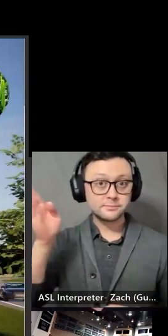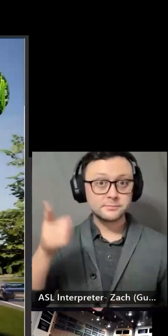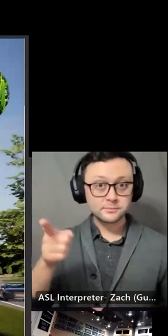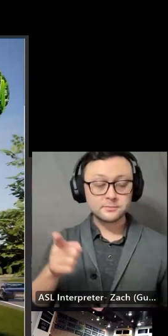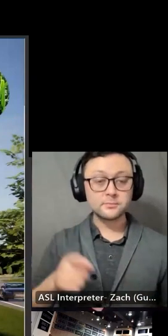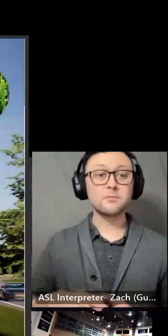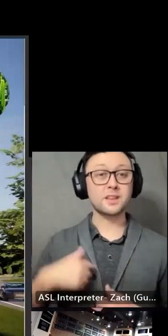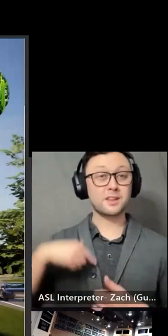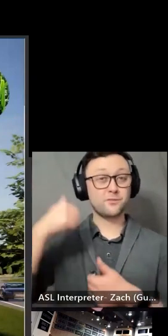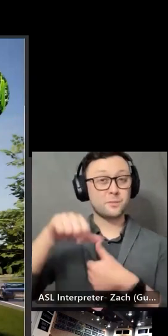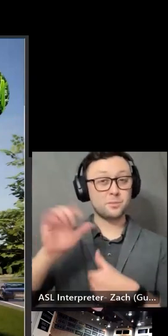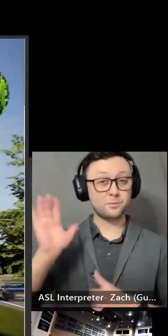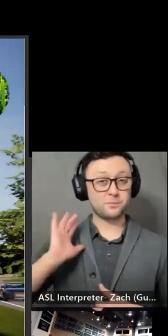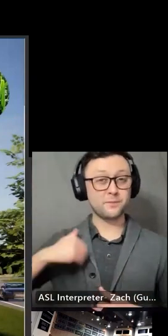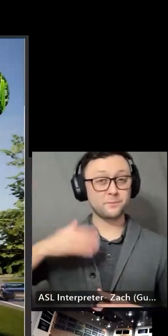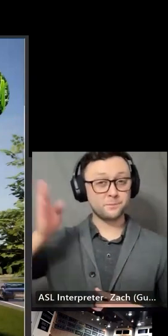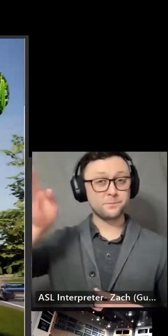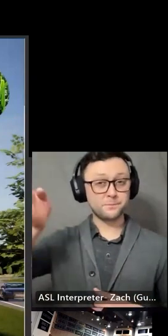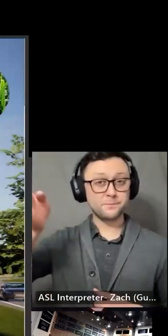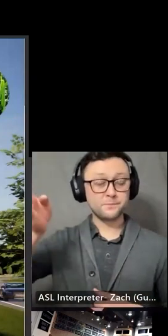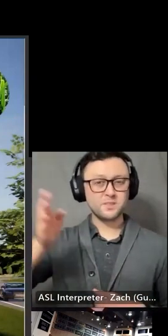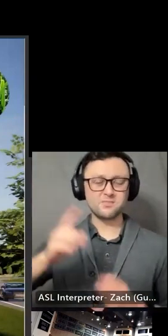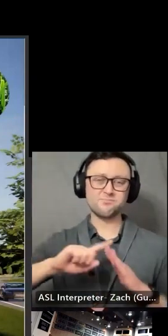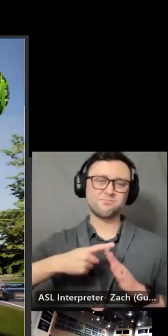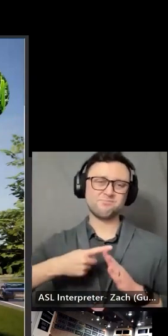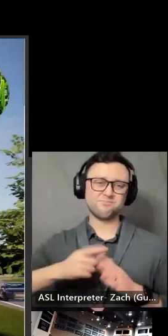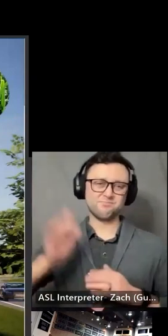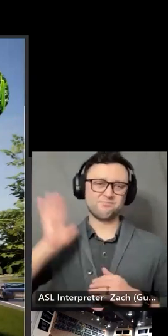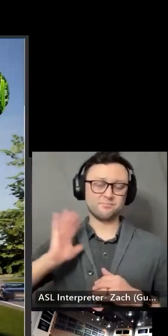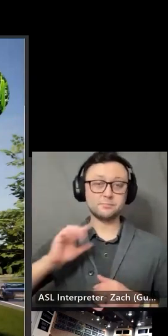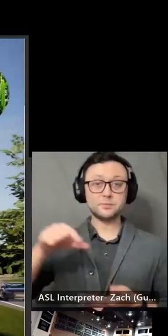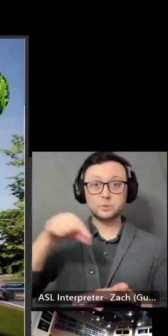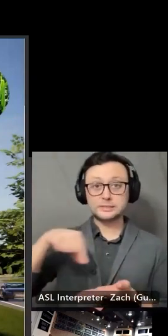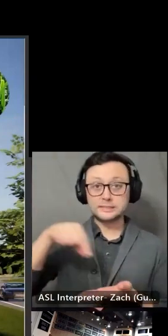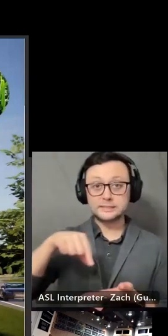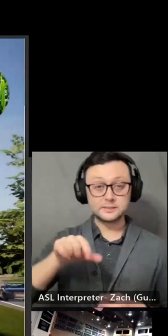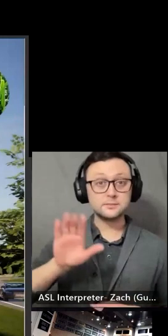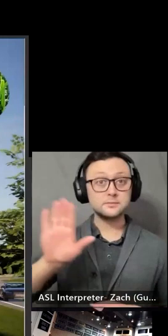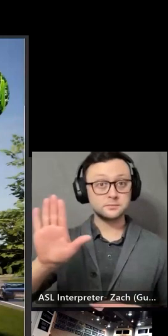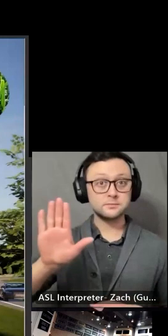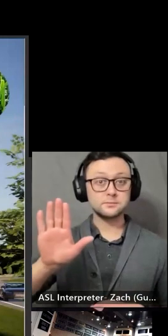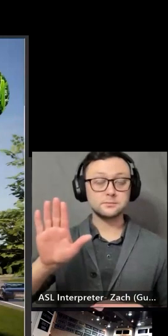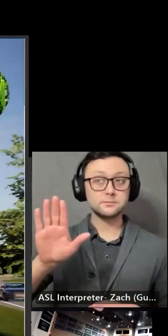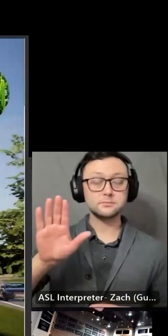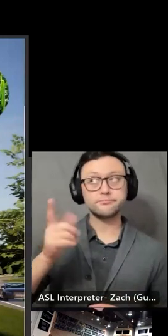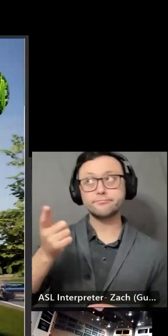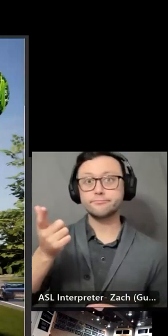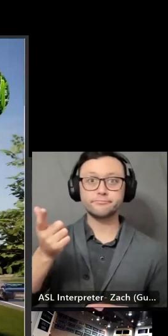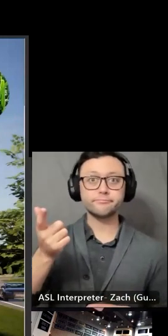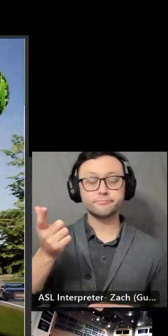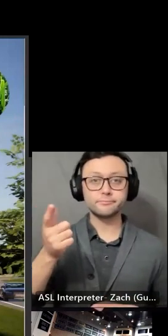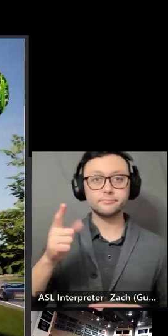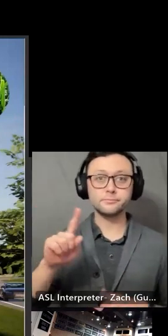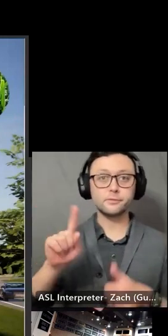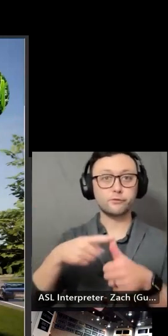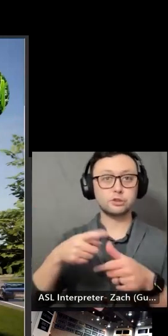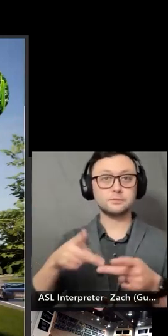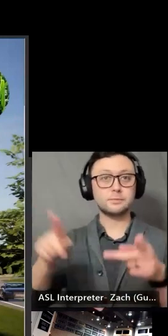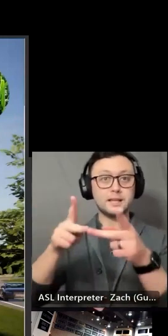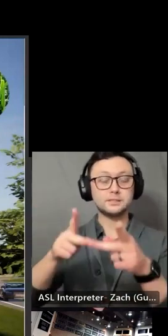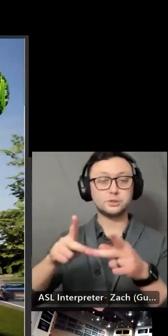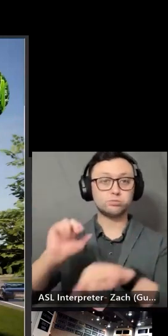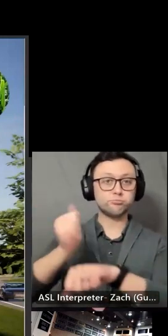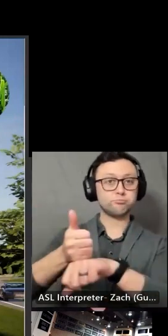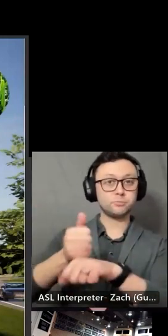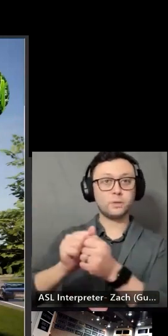when we had a presentation when we first started out, when Quincy was going to be the first place to deal with this